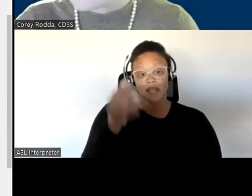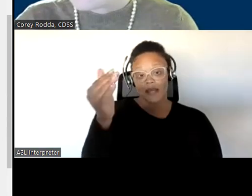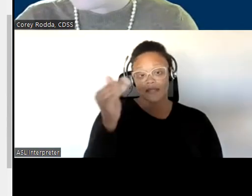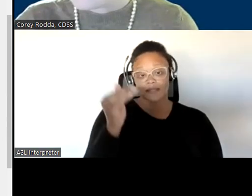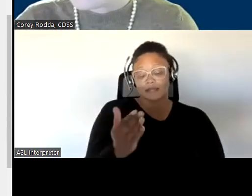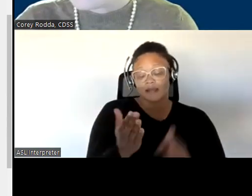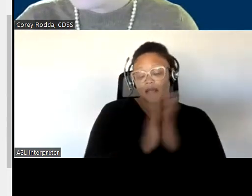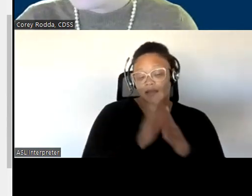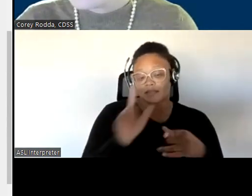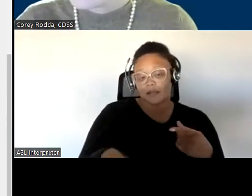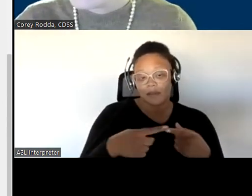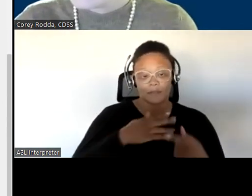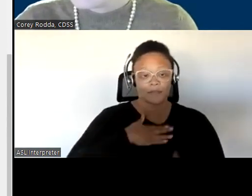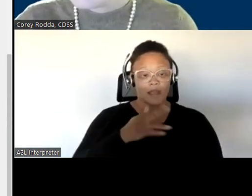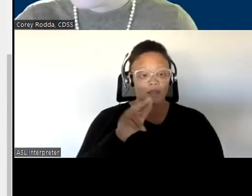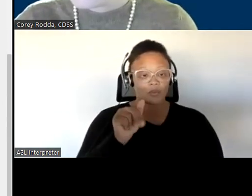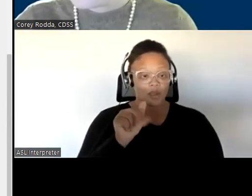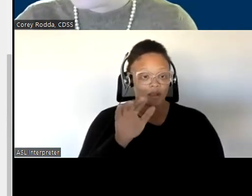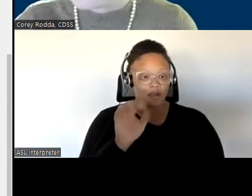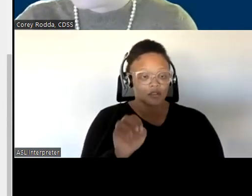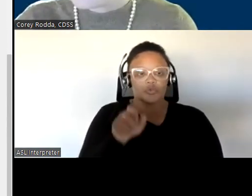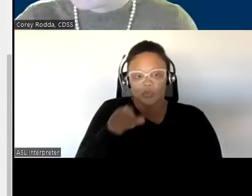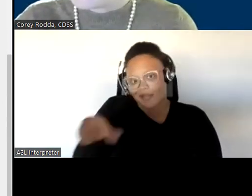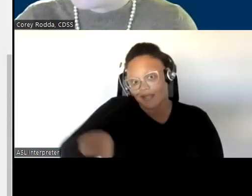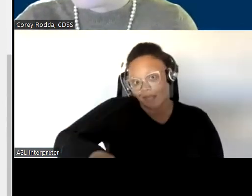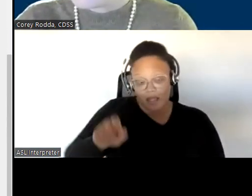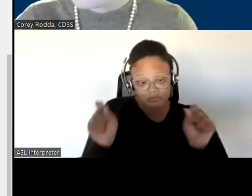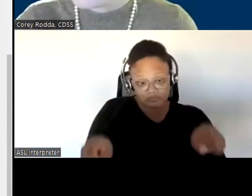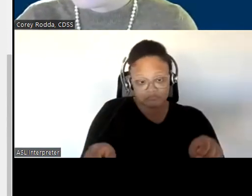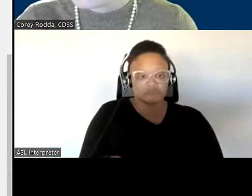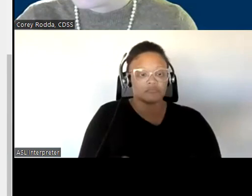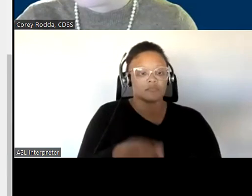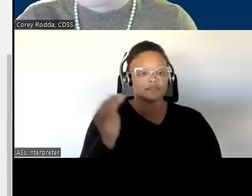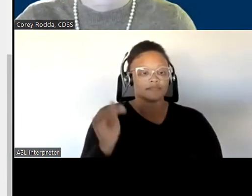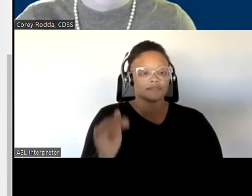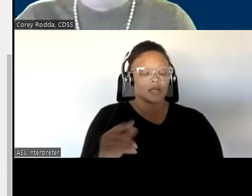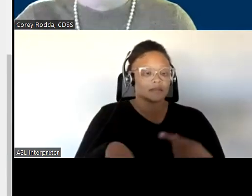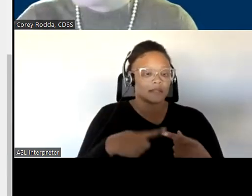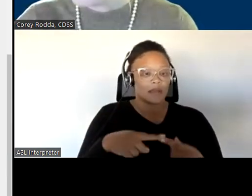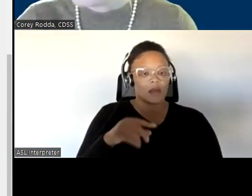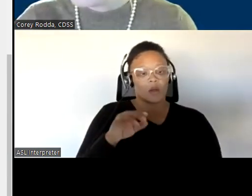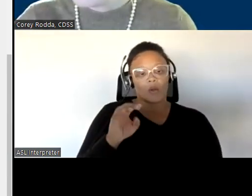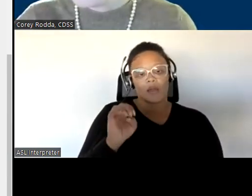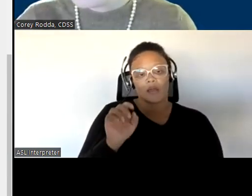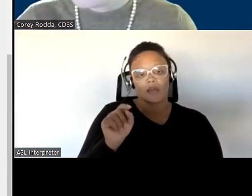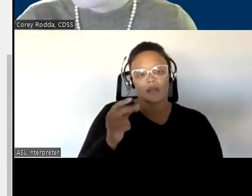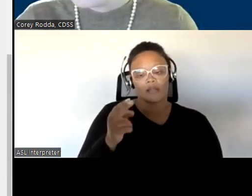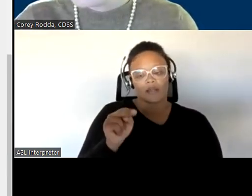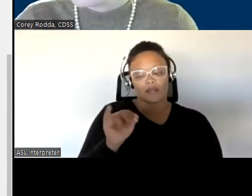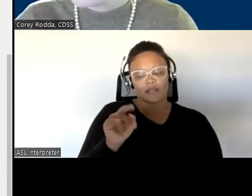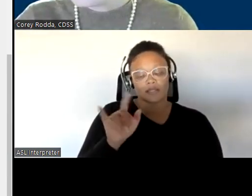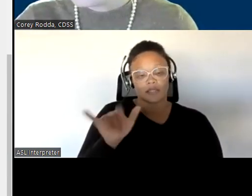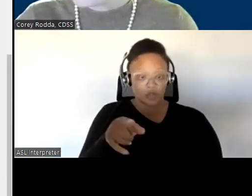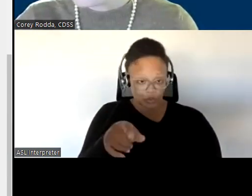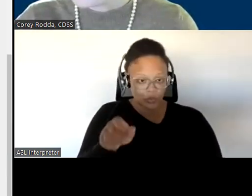say decline to state here. The next question asks about ethnicity. Again, there's still that decline to state option.